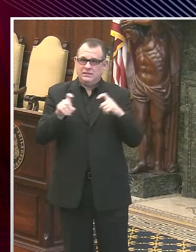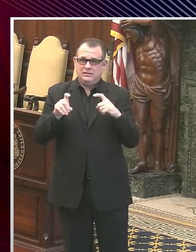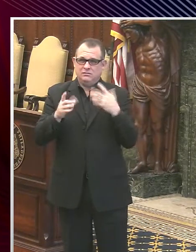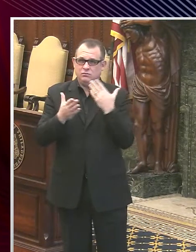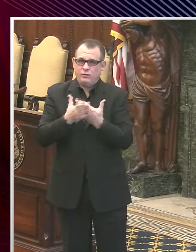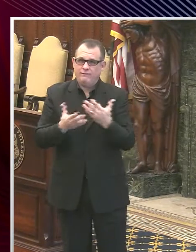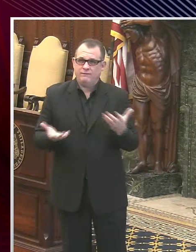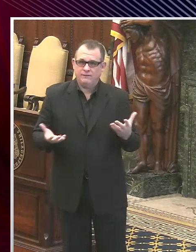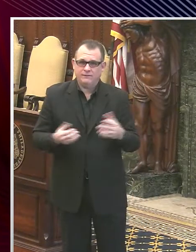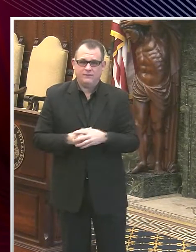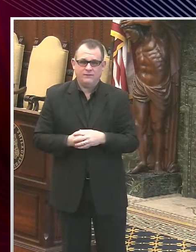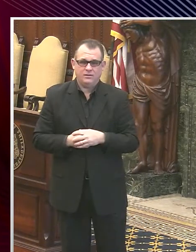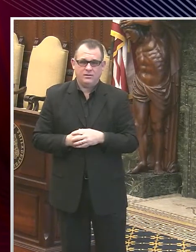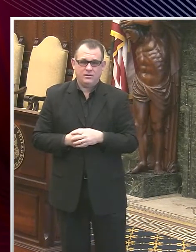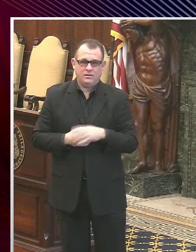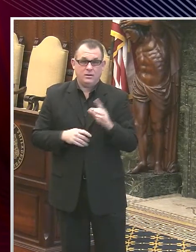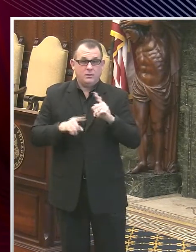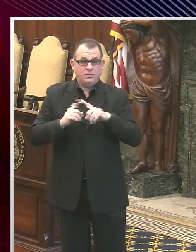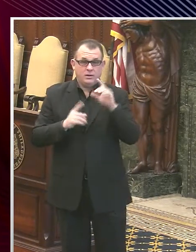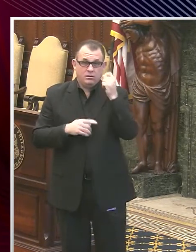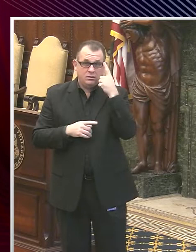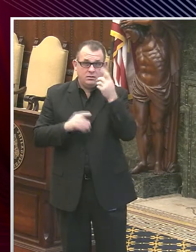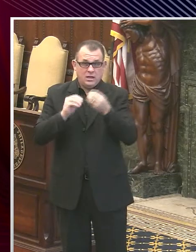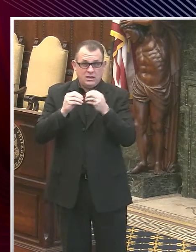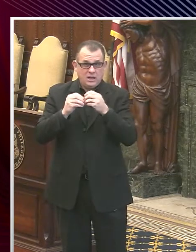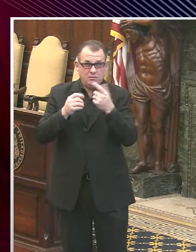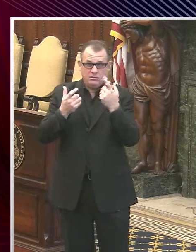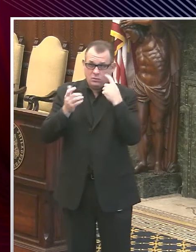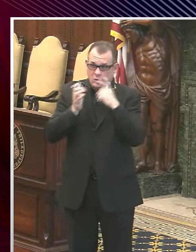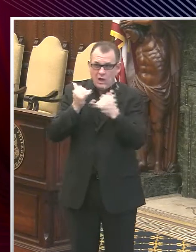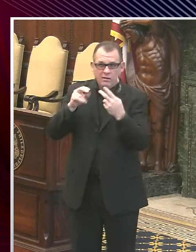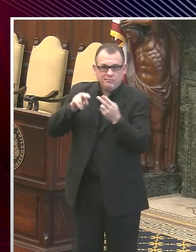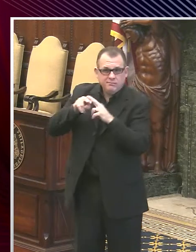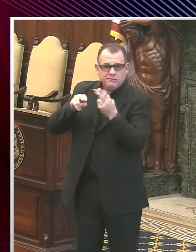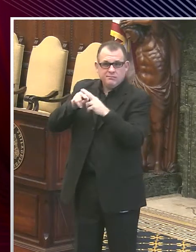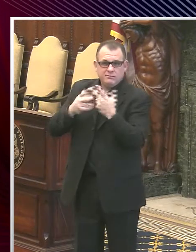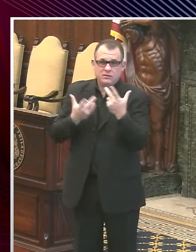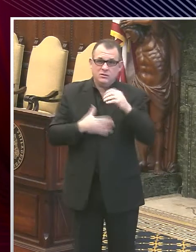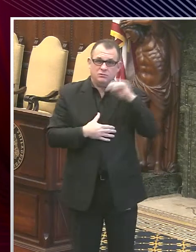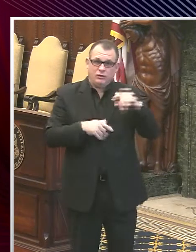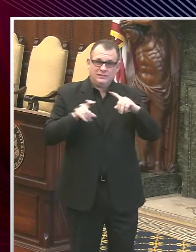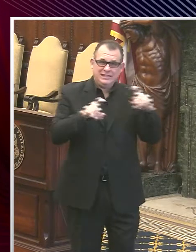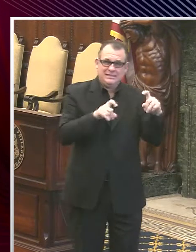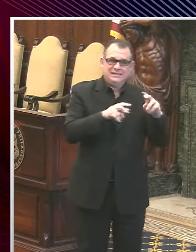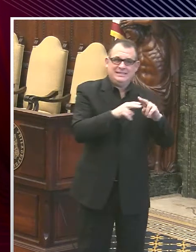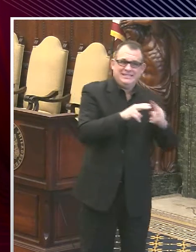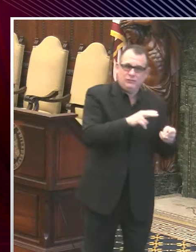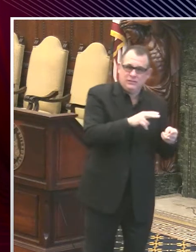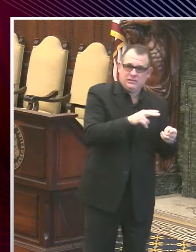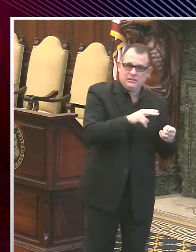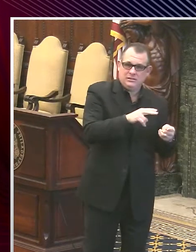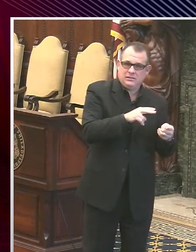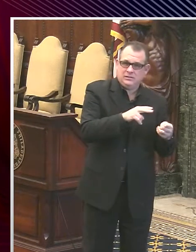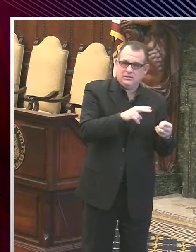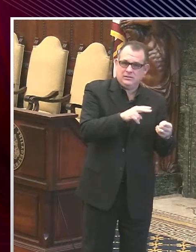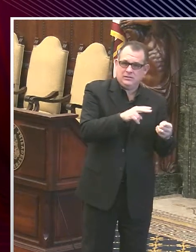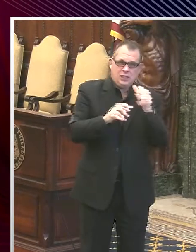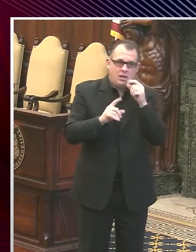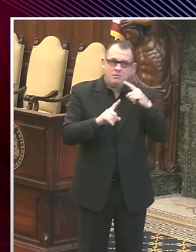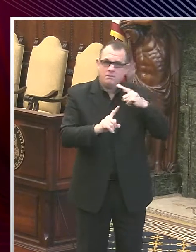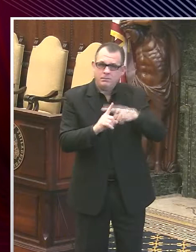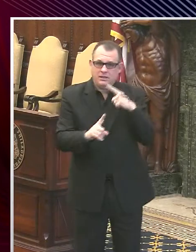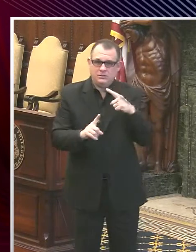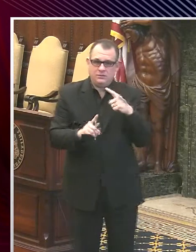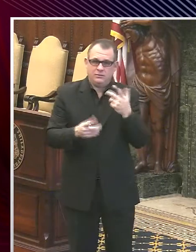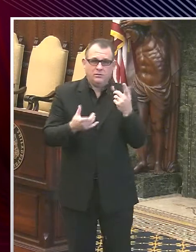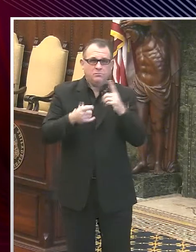positive. So for this past week, there was an increase in cases, but a decrease in the percent of people who tested positive. So overall,